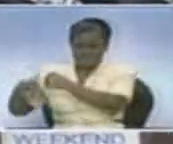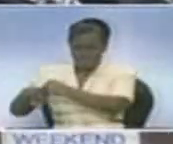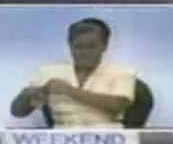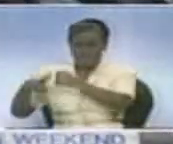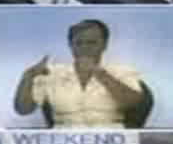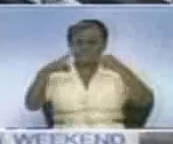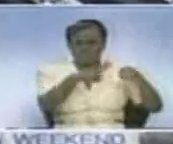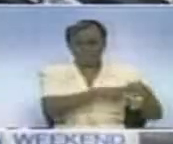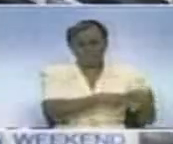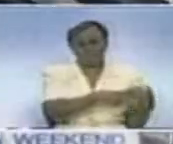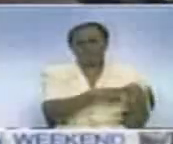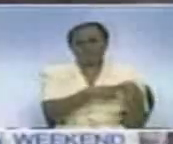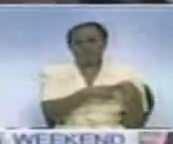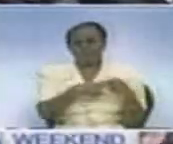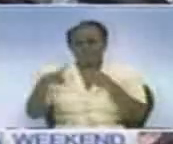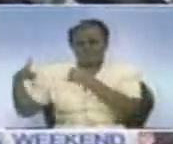7-7.